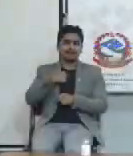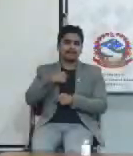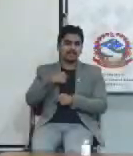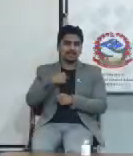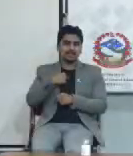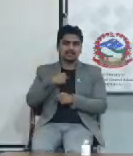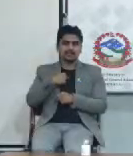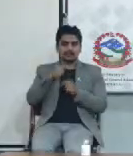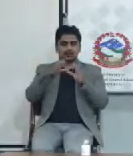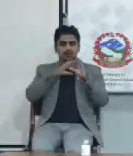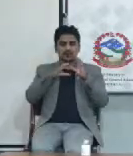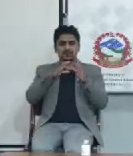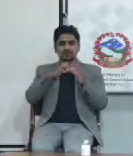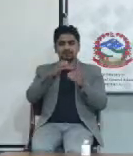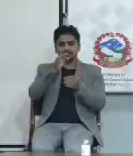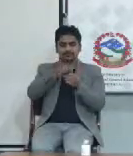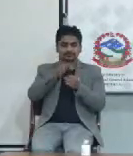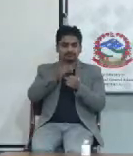communicators.